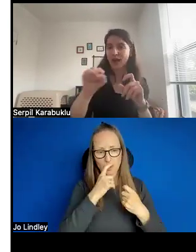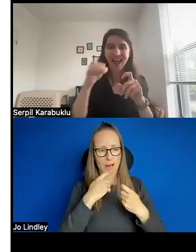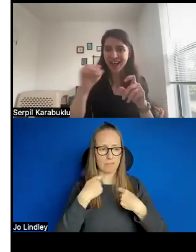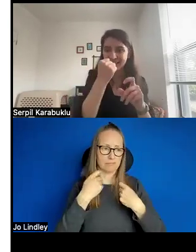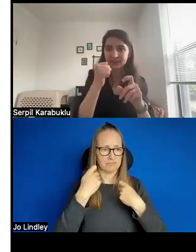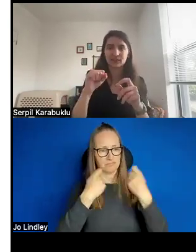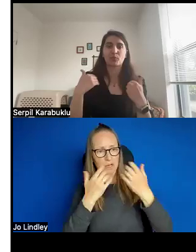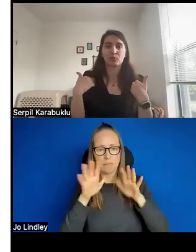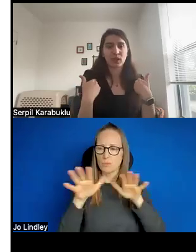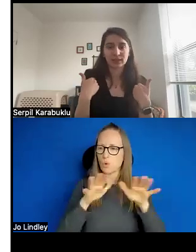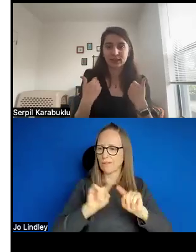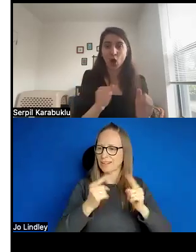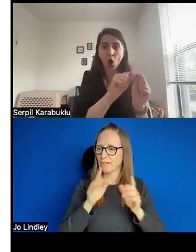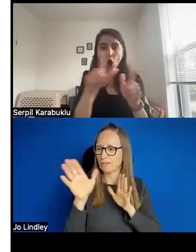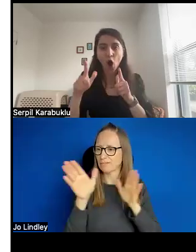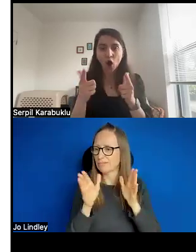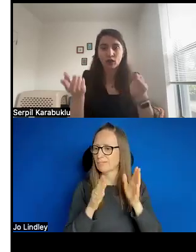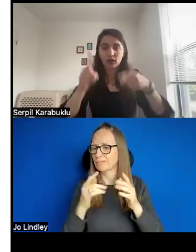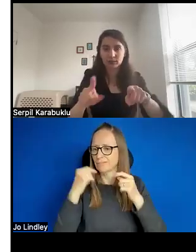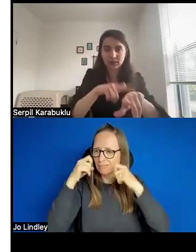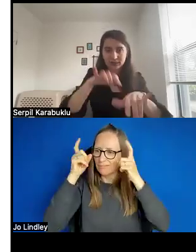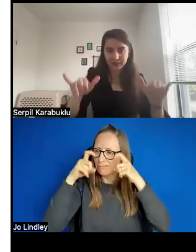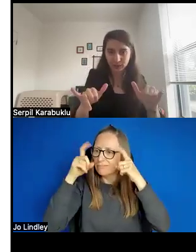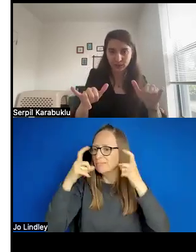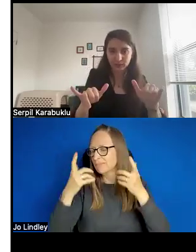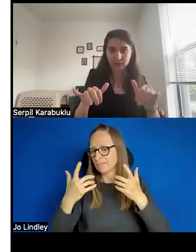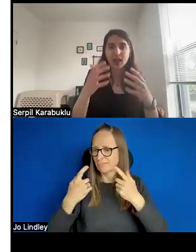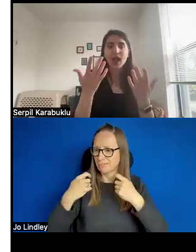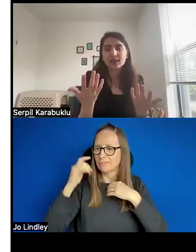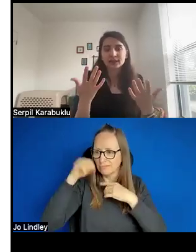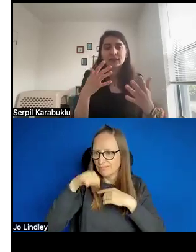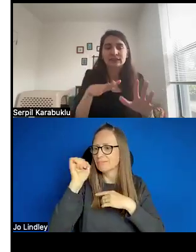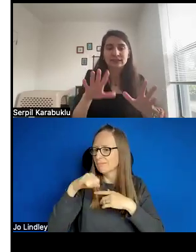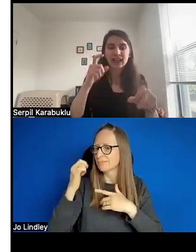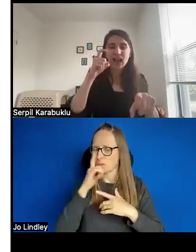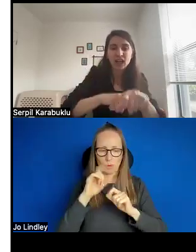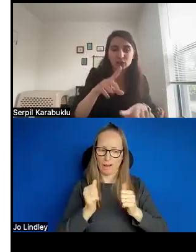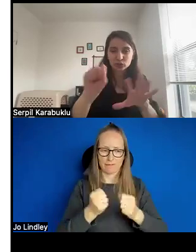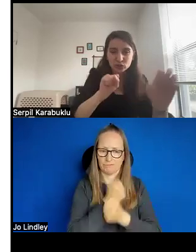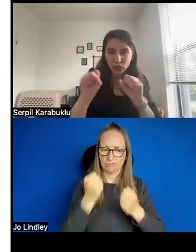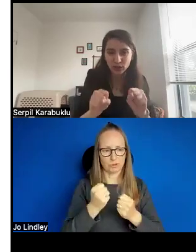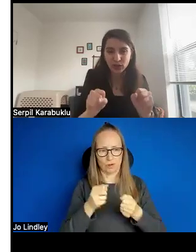direction, and we don't have robust strategies and technology to capture them yet.